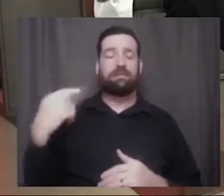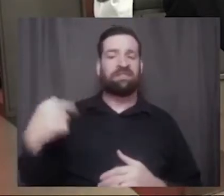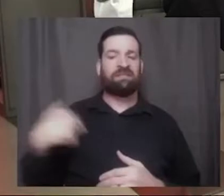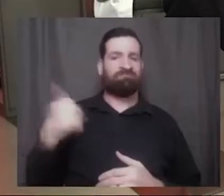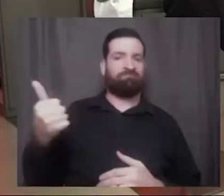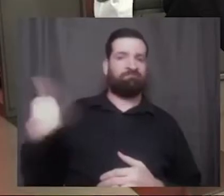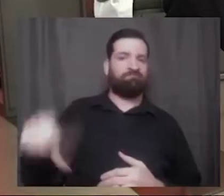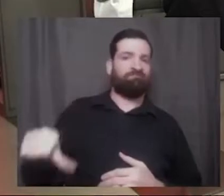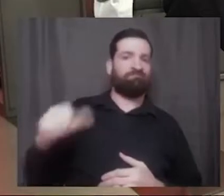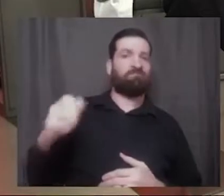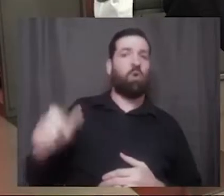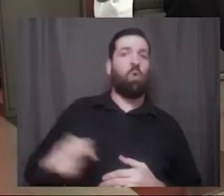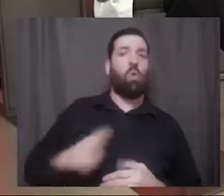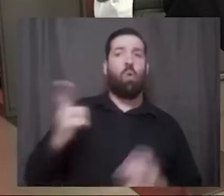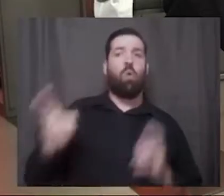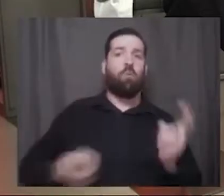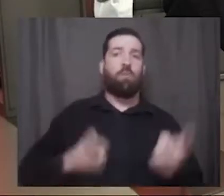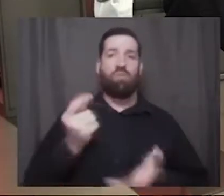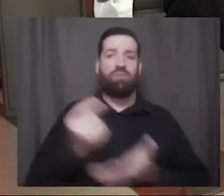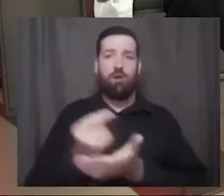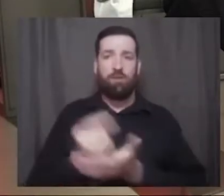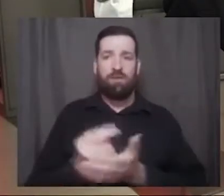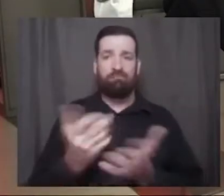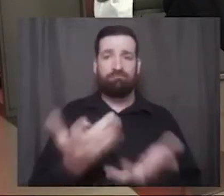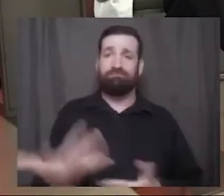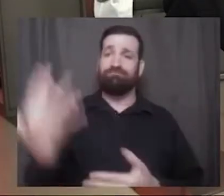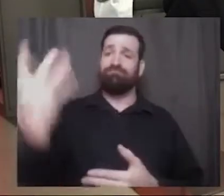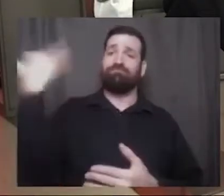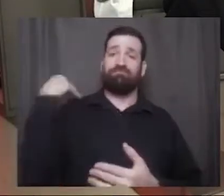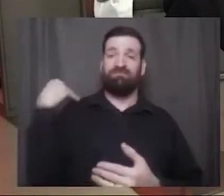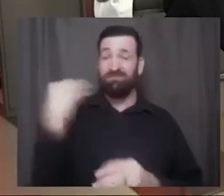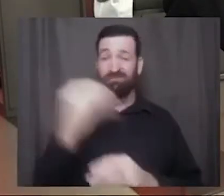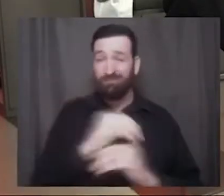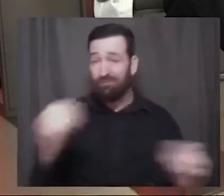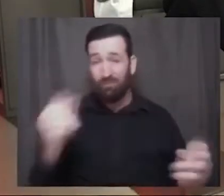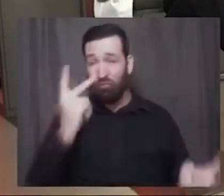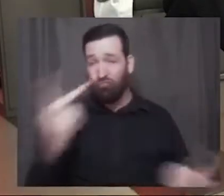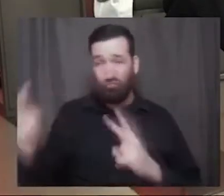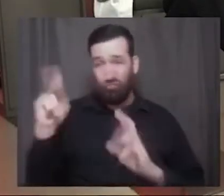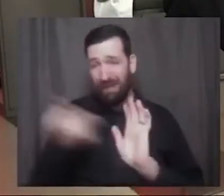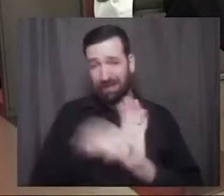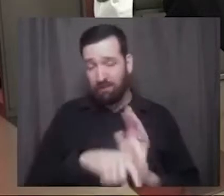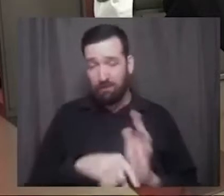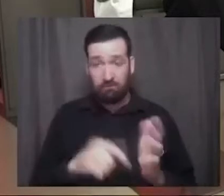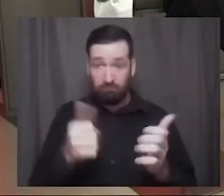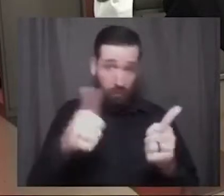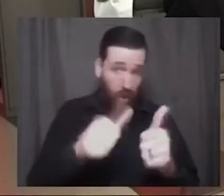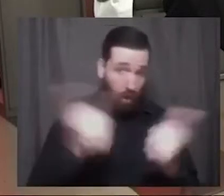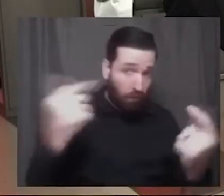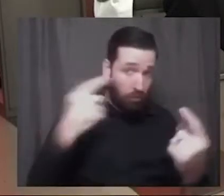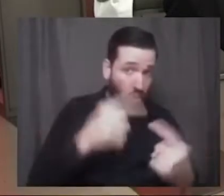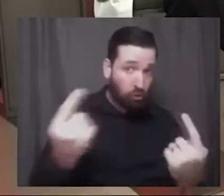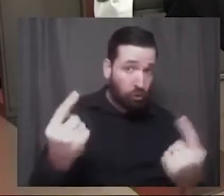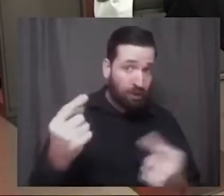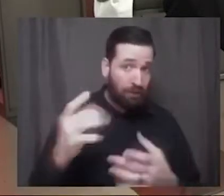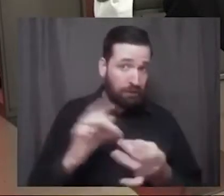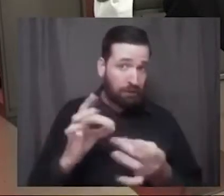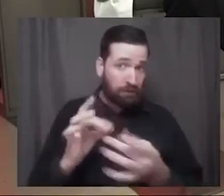ago. No regrets. Are there other alternatives now, and are daughters and their mothers' experiences similar?